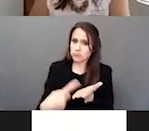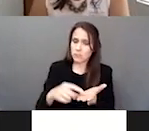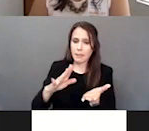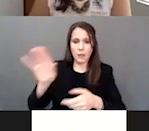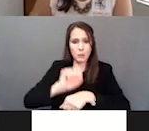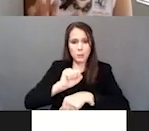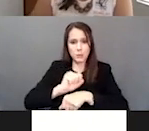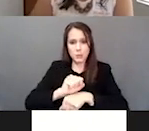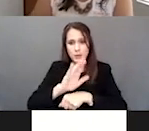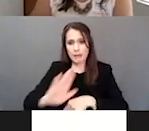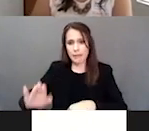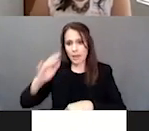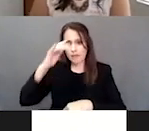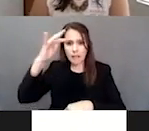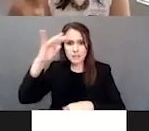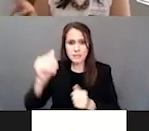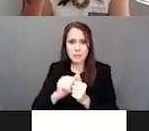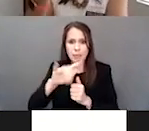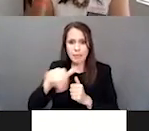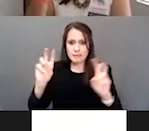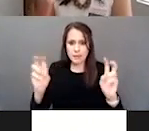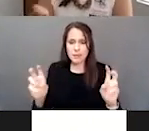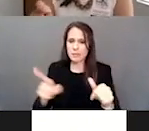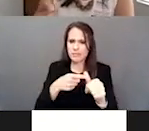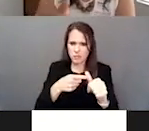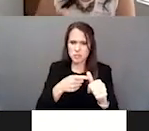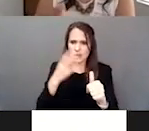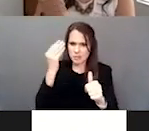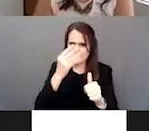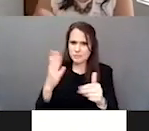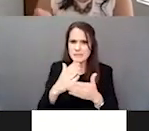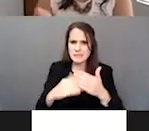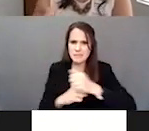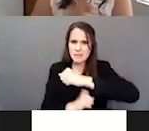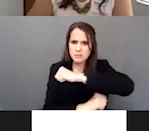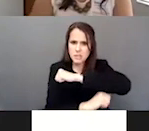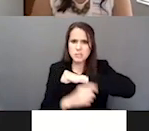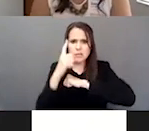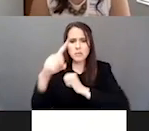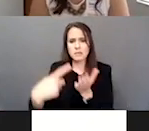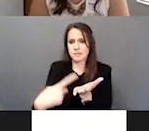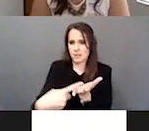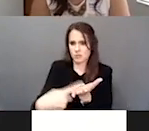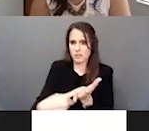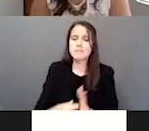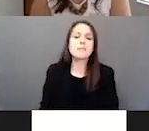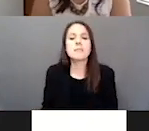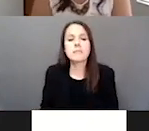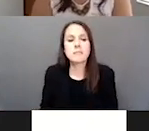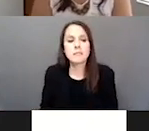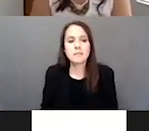you know, their philosophy around this topic, I want to give you a little bit of a framework for this discussion. Author